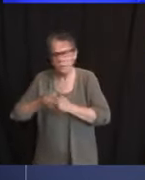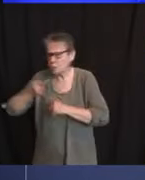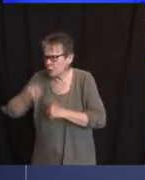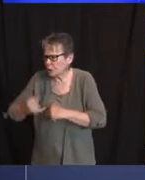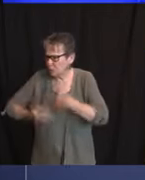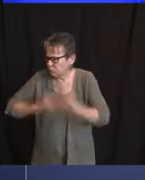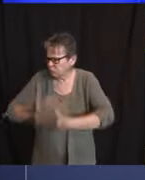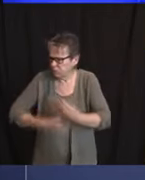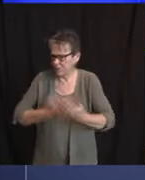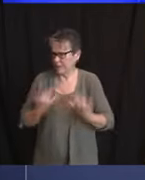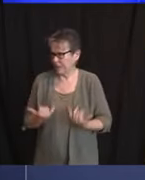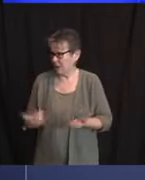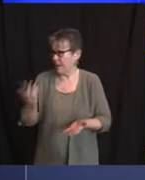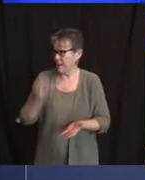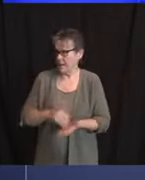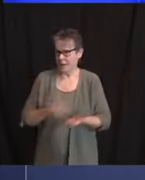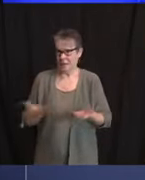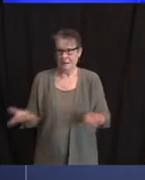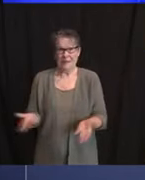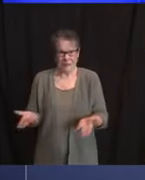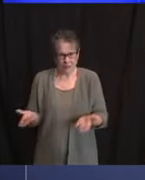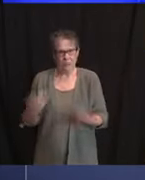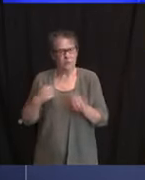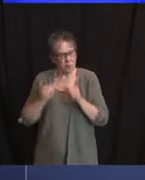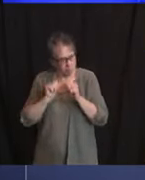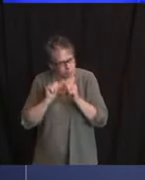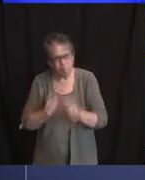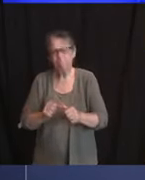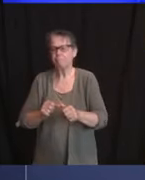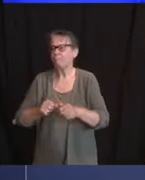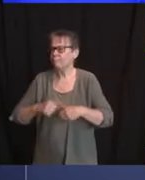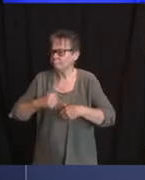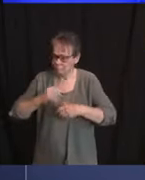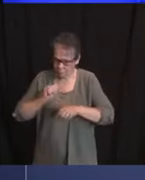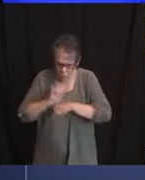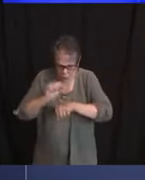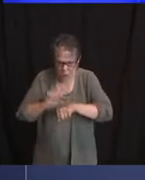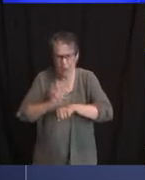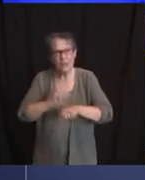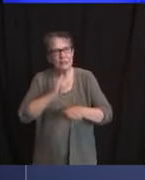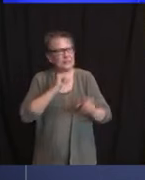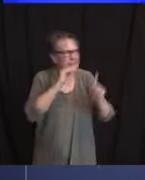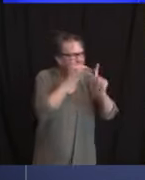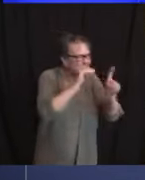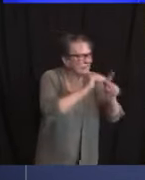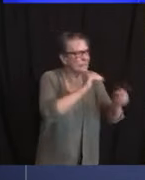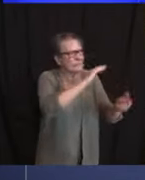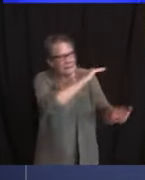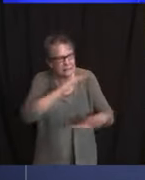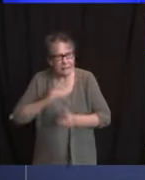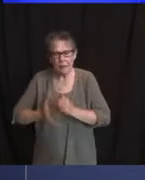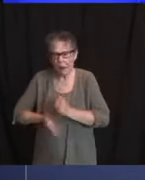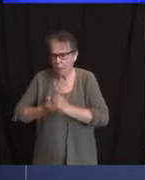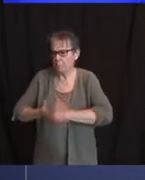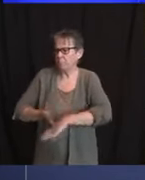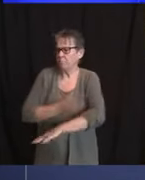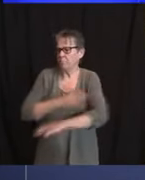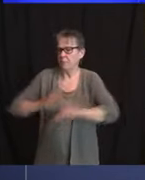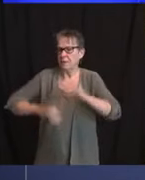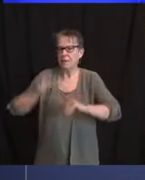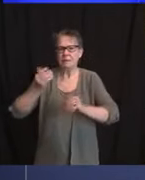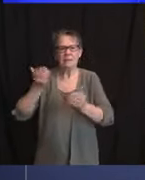our communities stronger than the storm. And after COVID-19, we will be better prepared, more resilient in our public